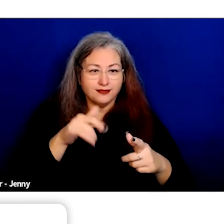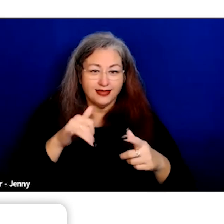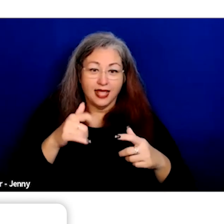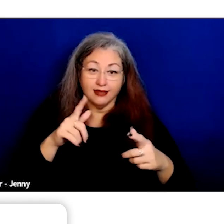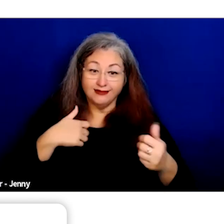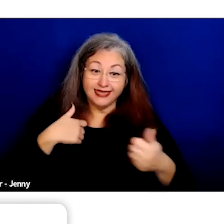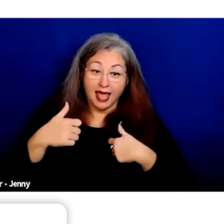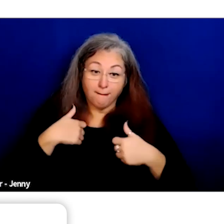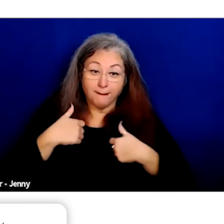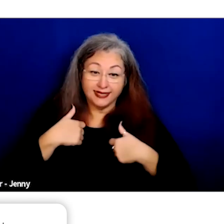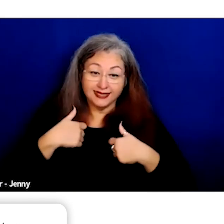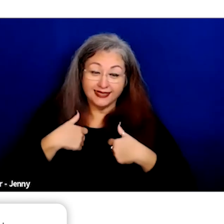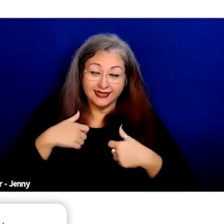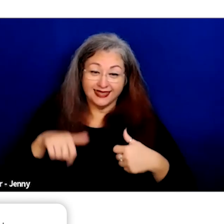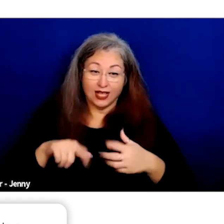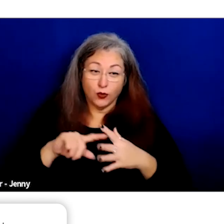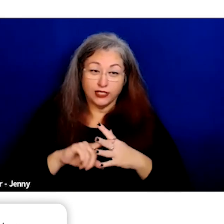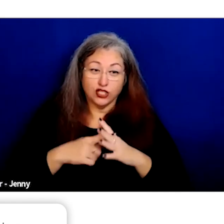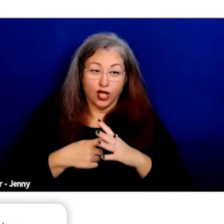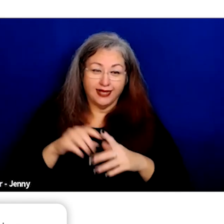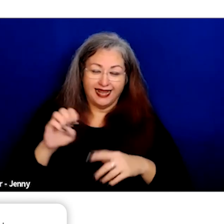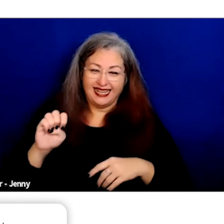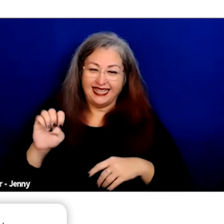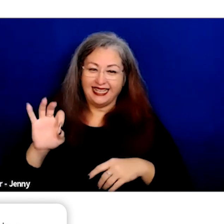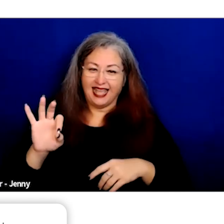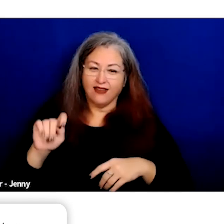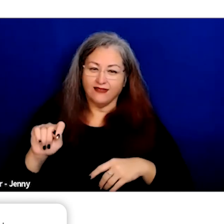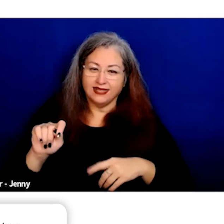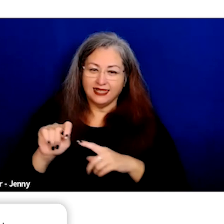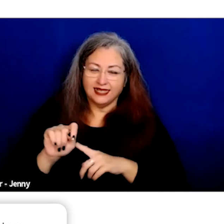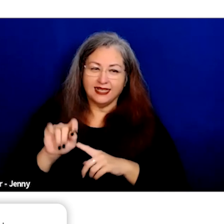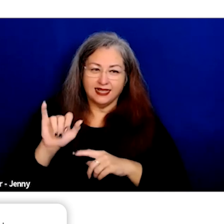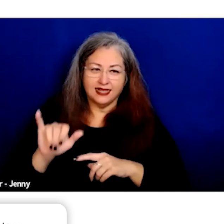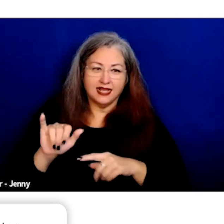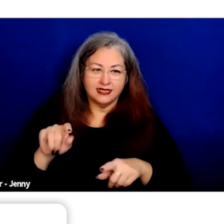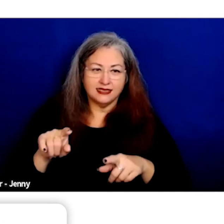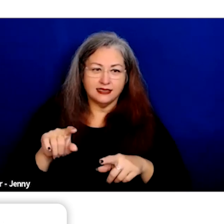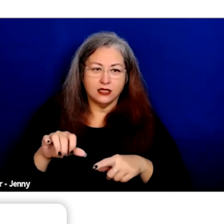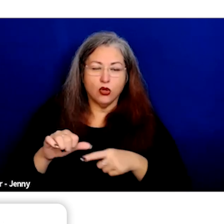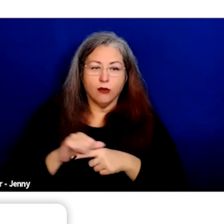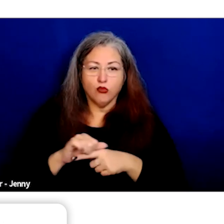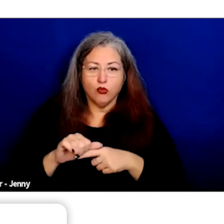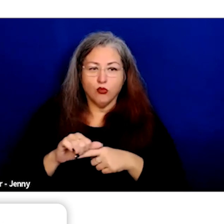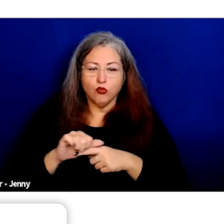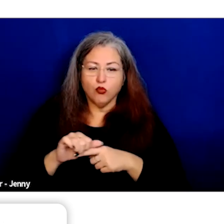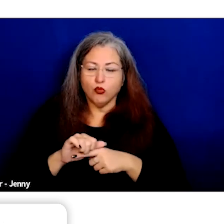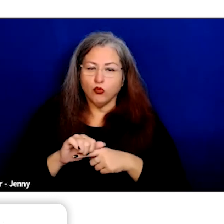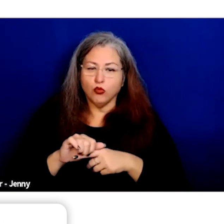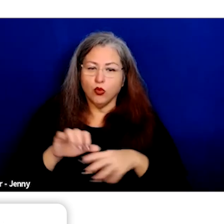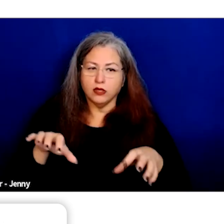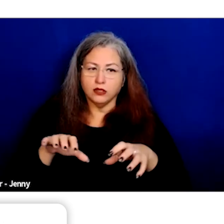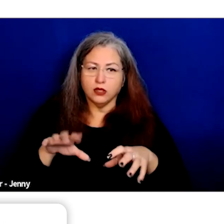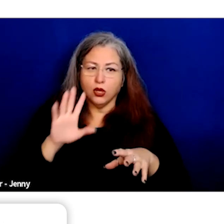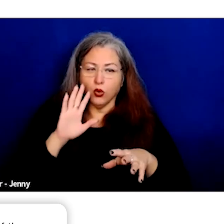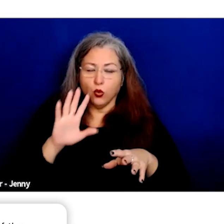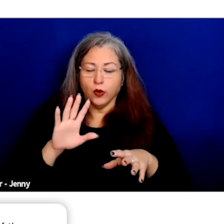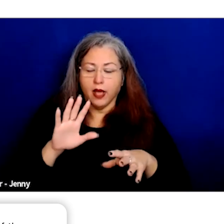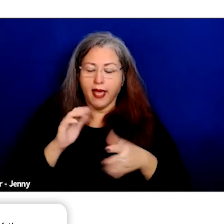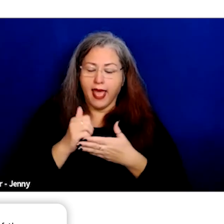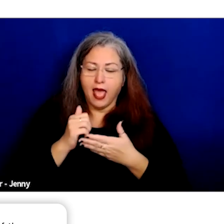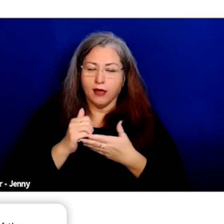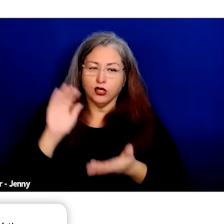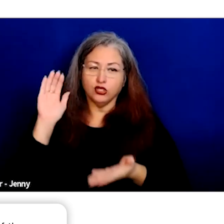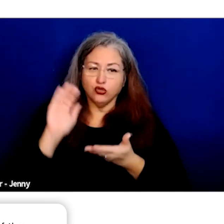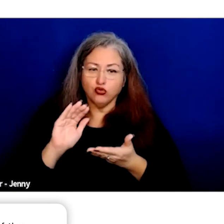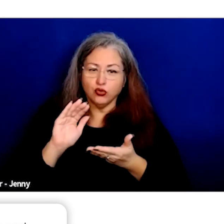tapping that we did here, right? So EFT is a practice that also works to relieve and